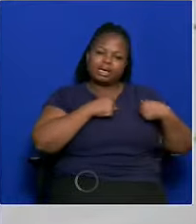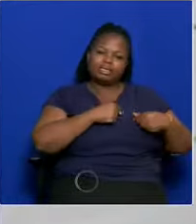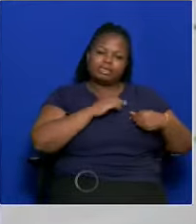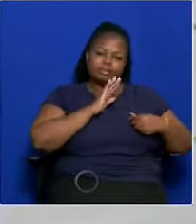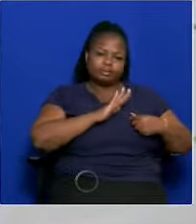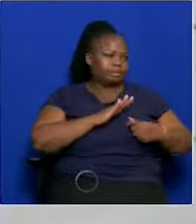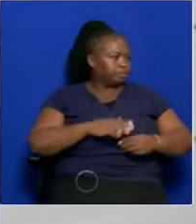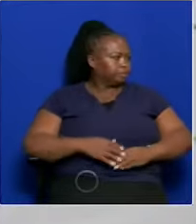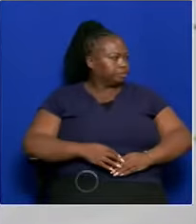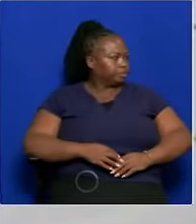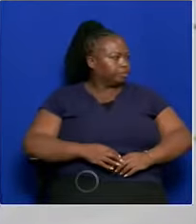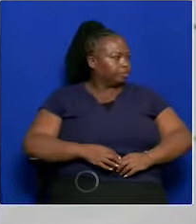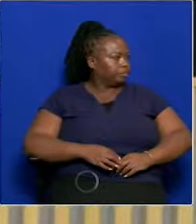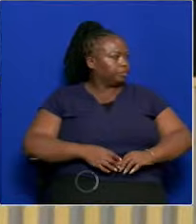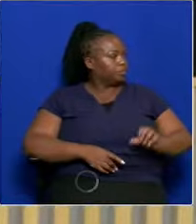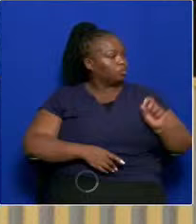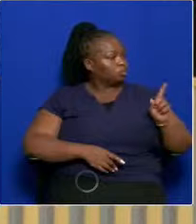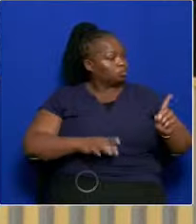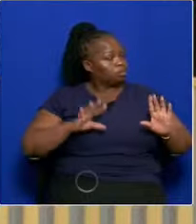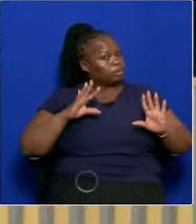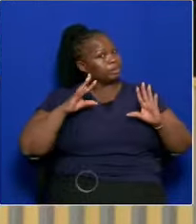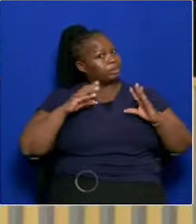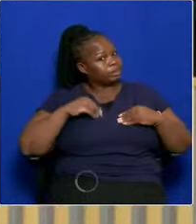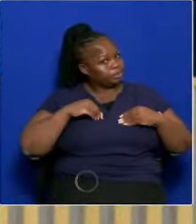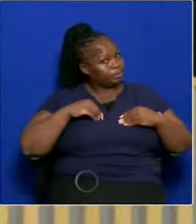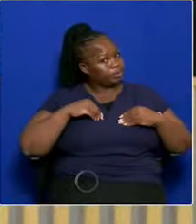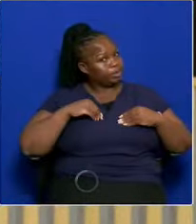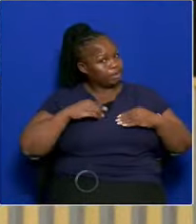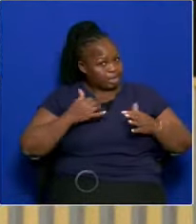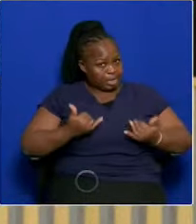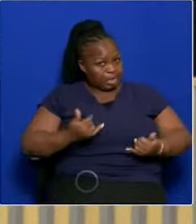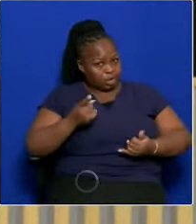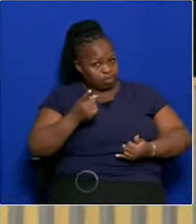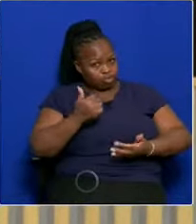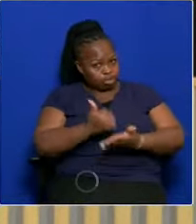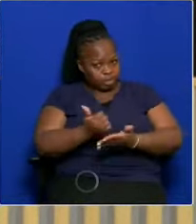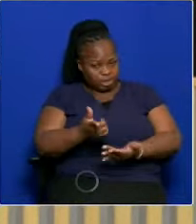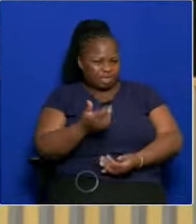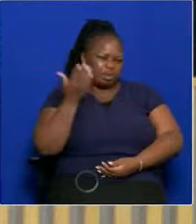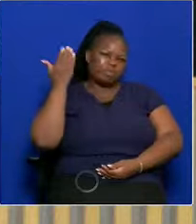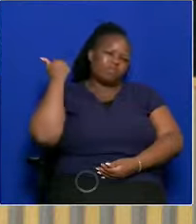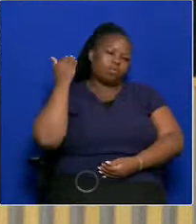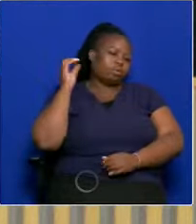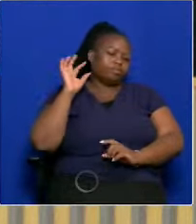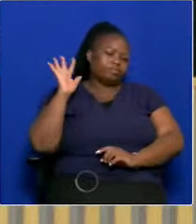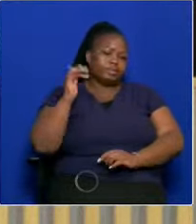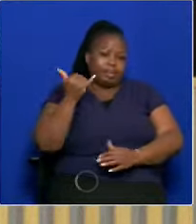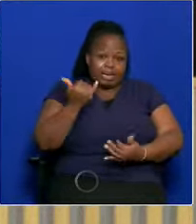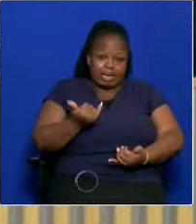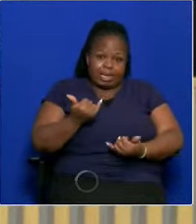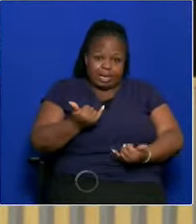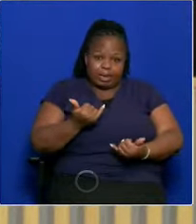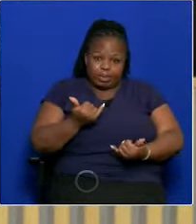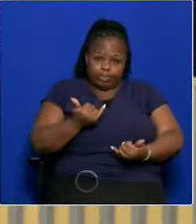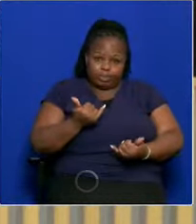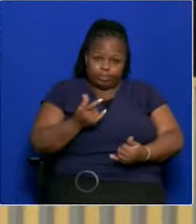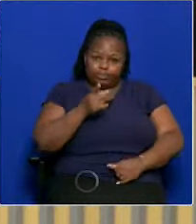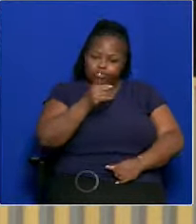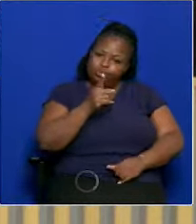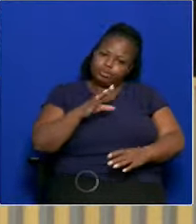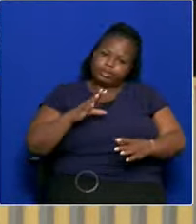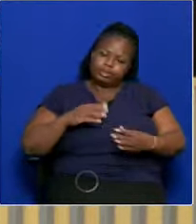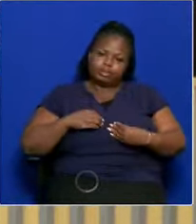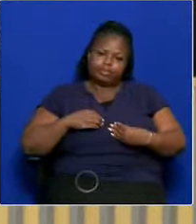Do you accept sitting there, General? You may not have thought about it then. Sitting there, do you accept that